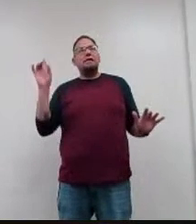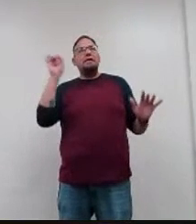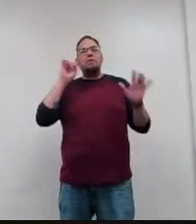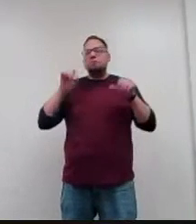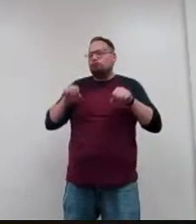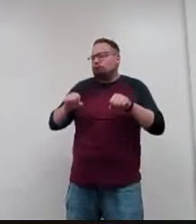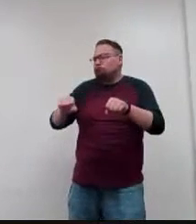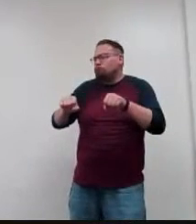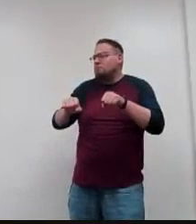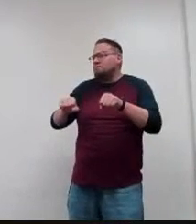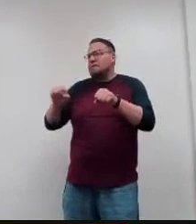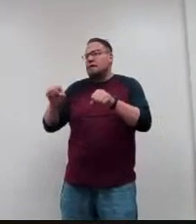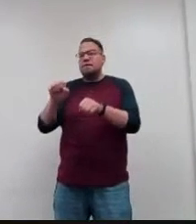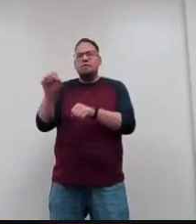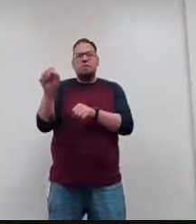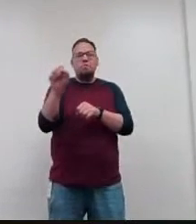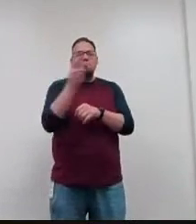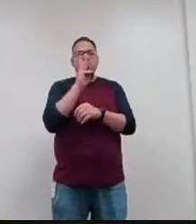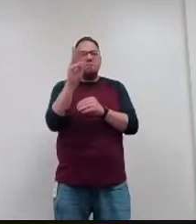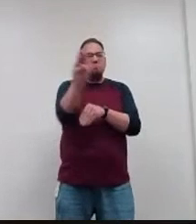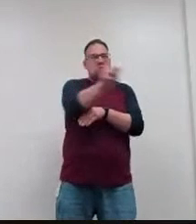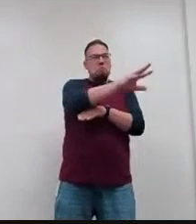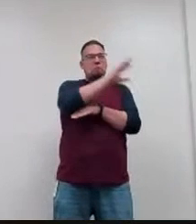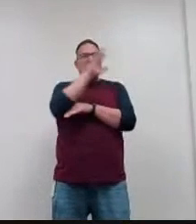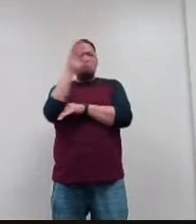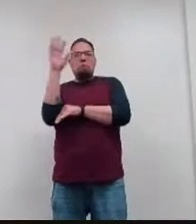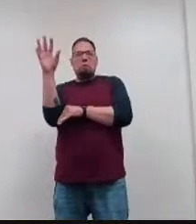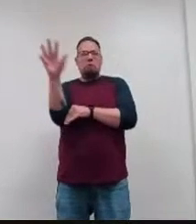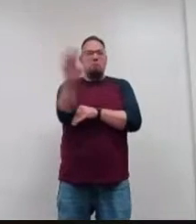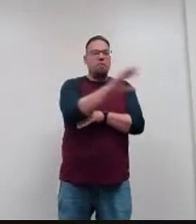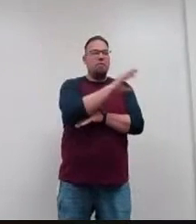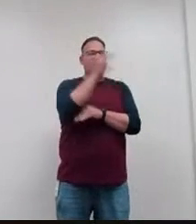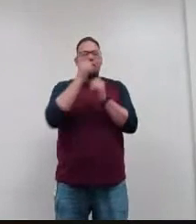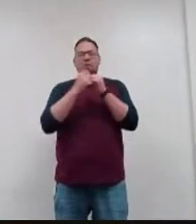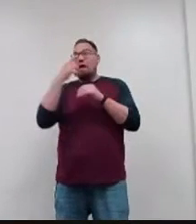and the sprinklers and just everyone kind of outside all the time.